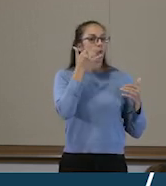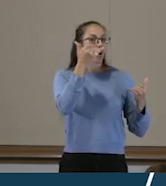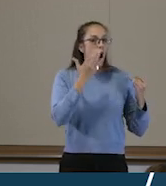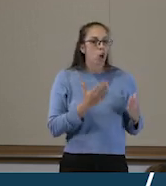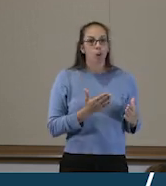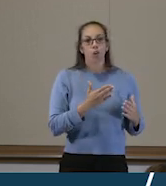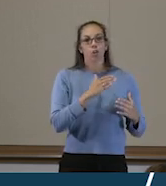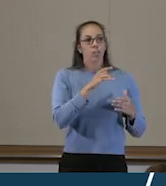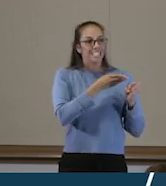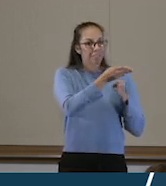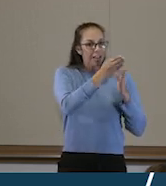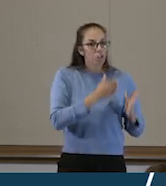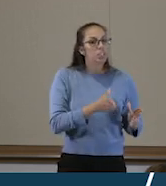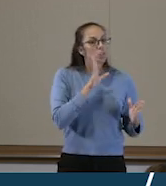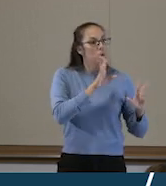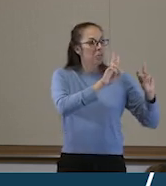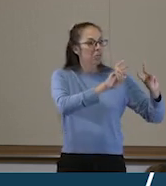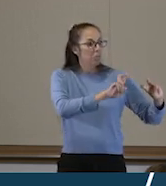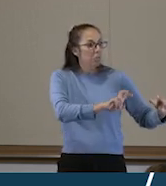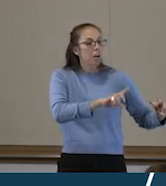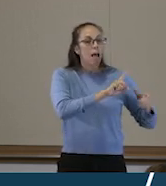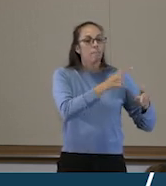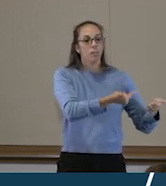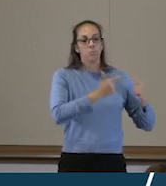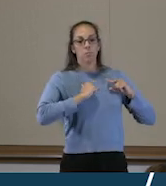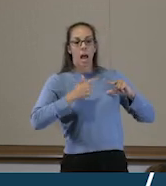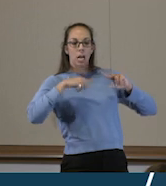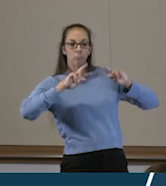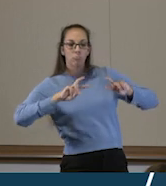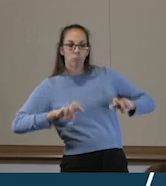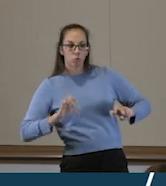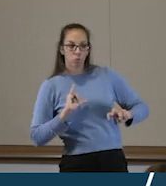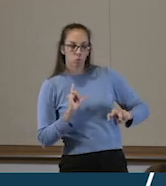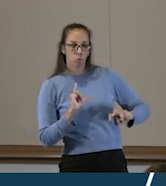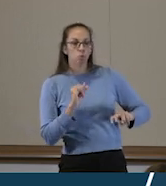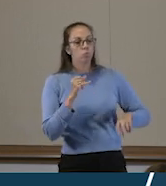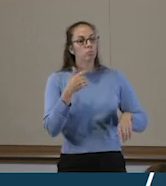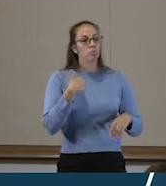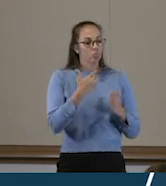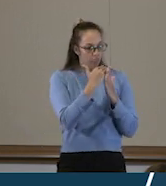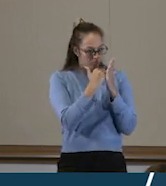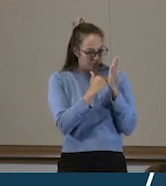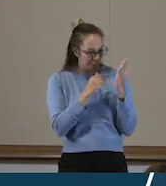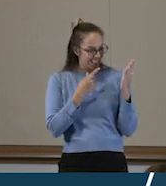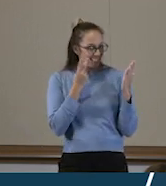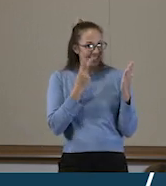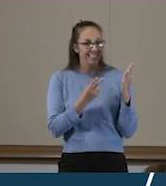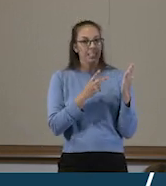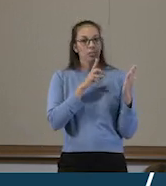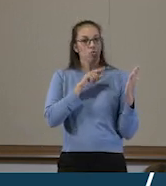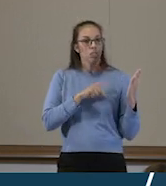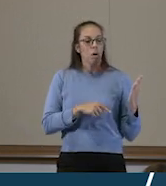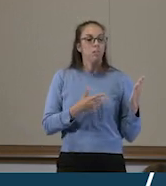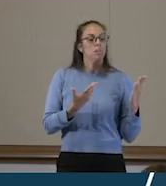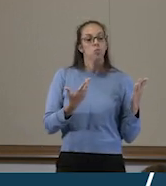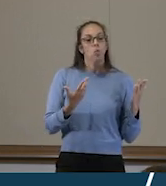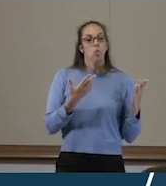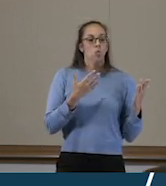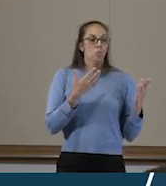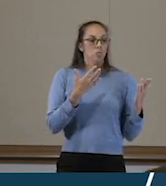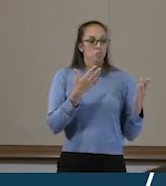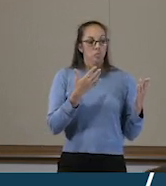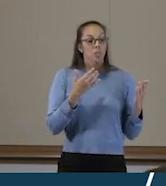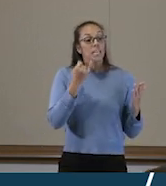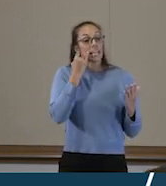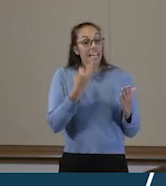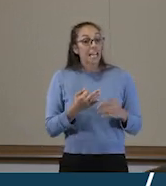kind of assessed them for myself and gone through the questionnaire. If they're unable to my general rule of thumb is if they are